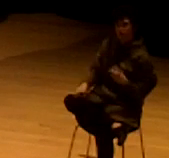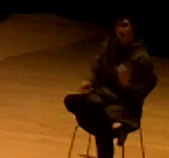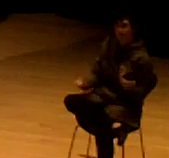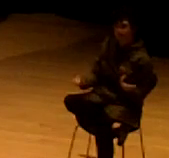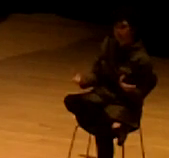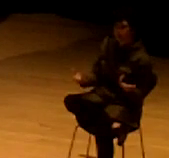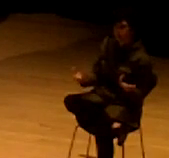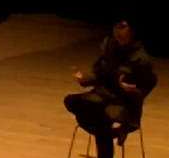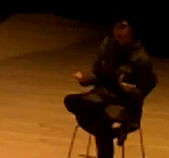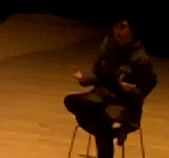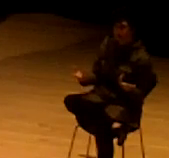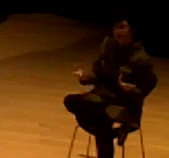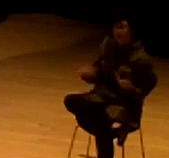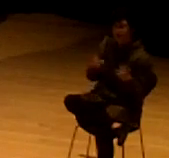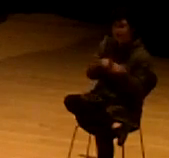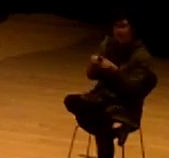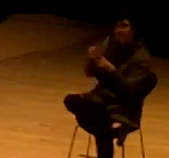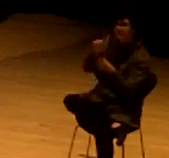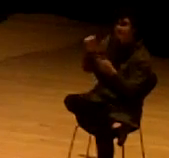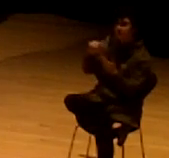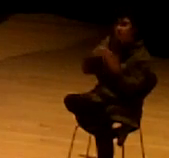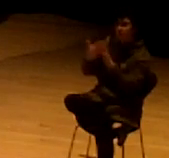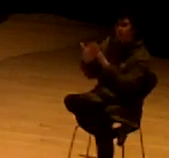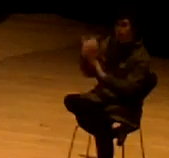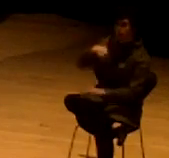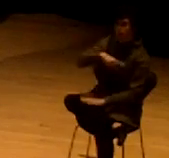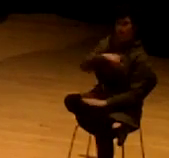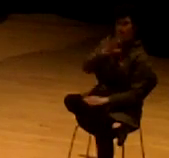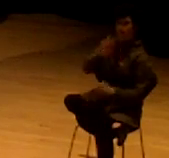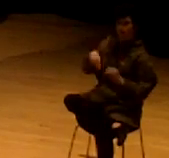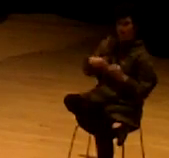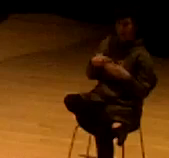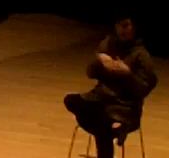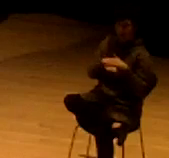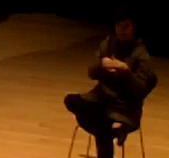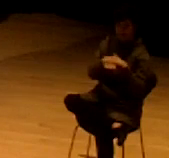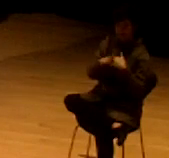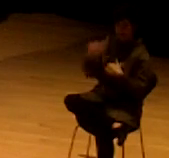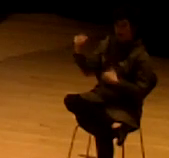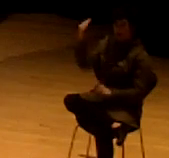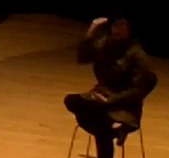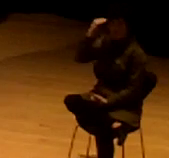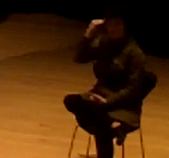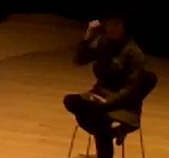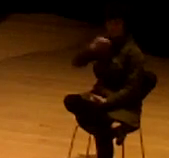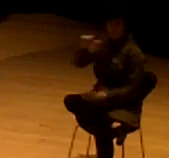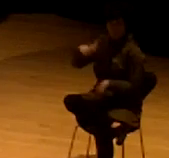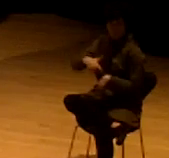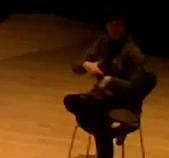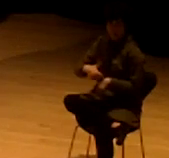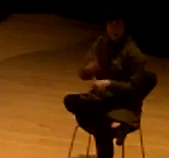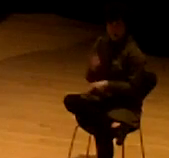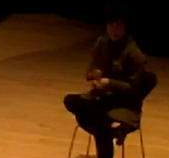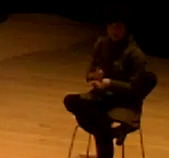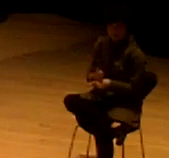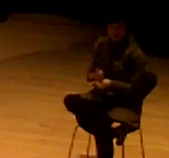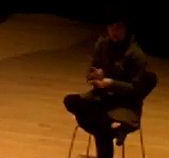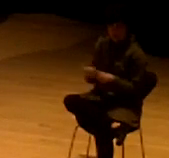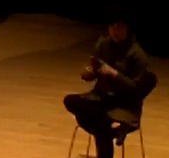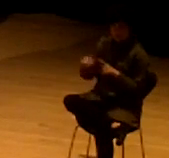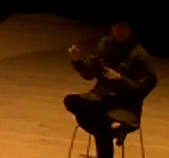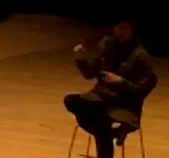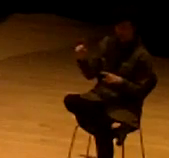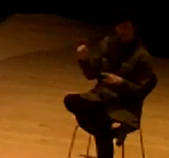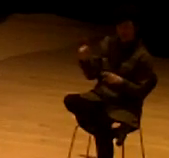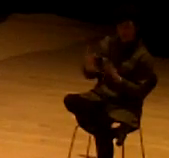we talk about access and awareness all the time, right? But we very rarely turn that in on into our own